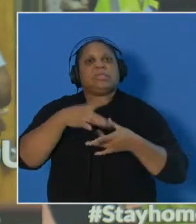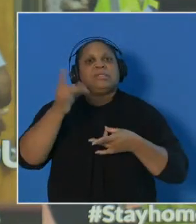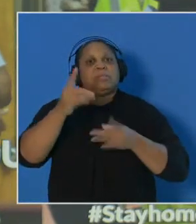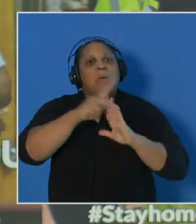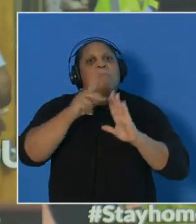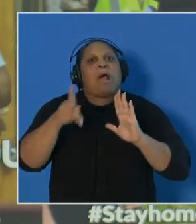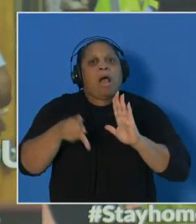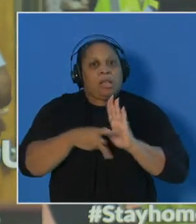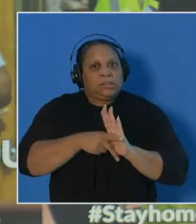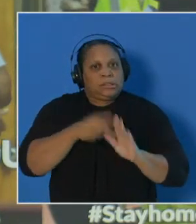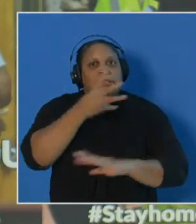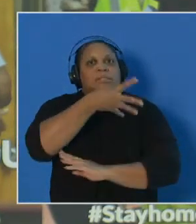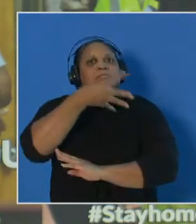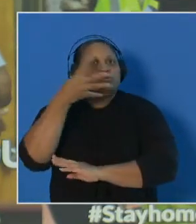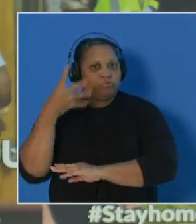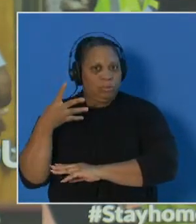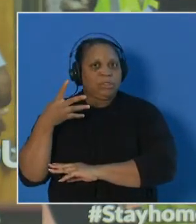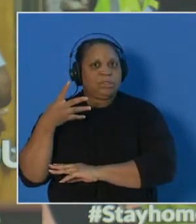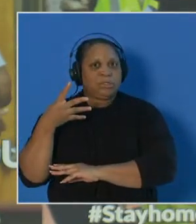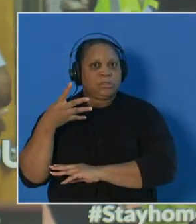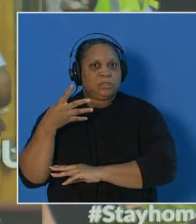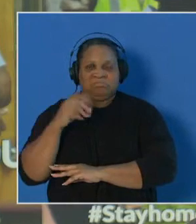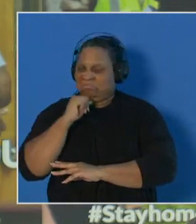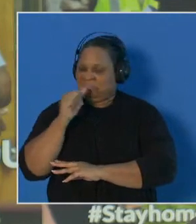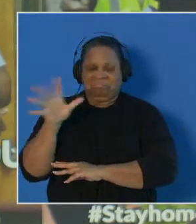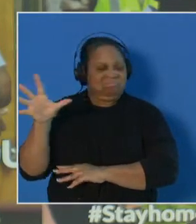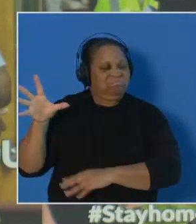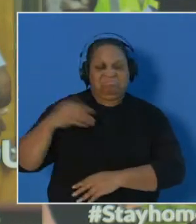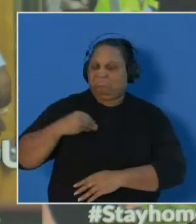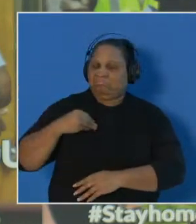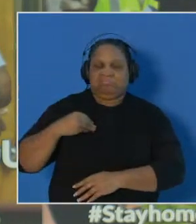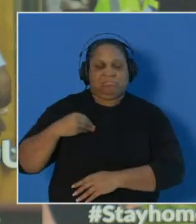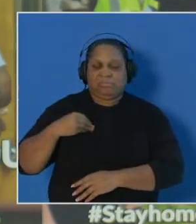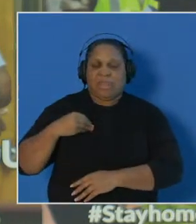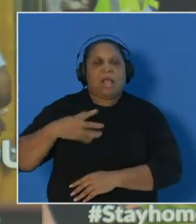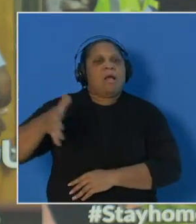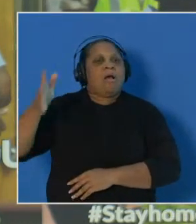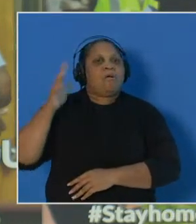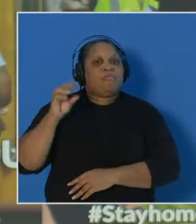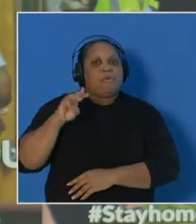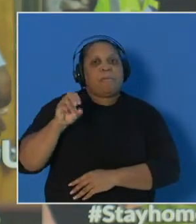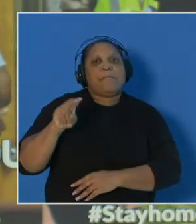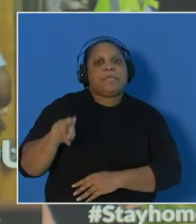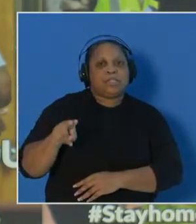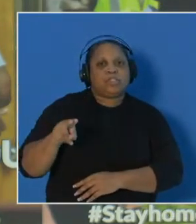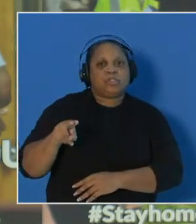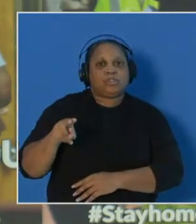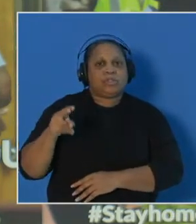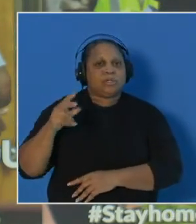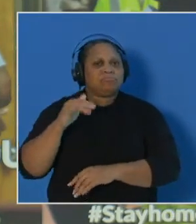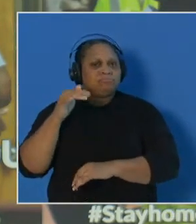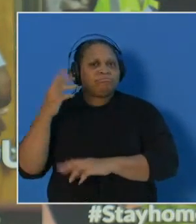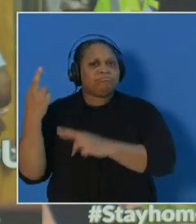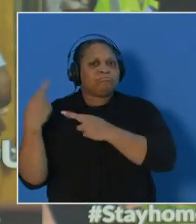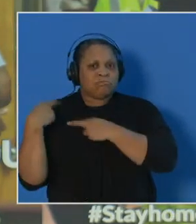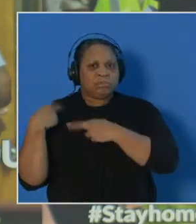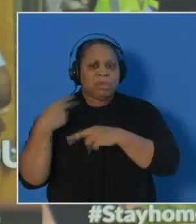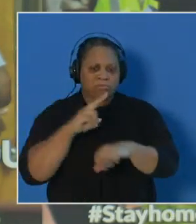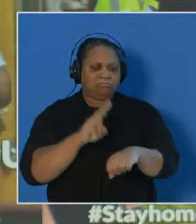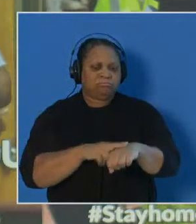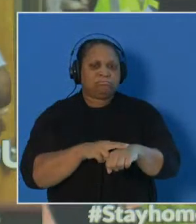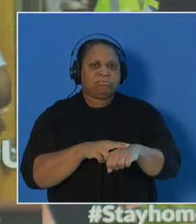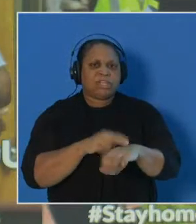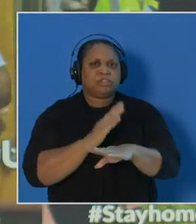policy of immigration and will not be accepted. The former minister responsible for immigration, the Minister of National Security,